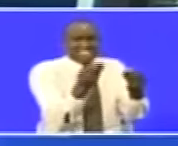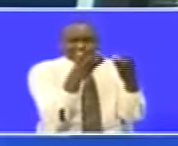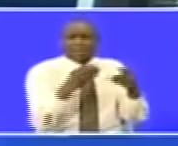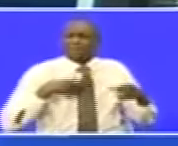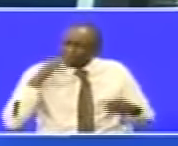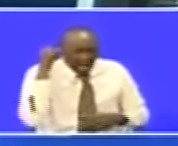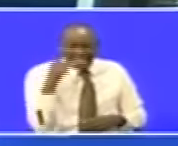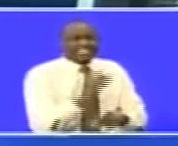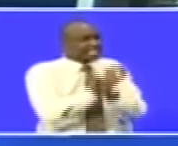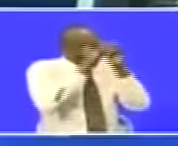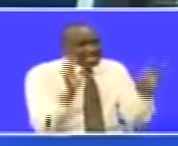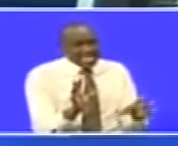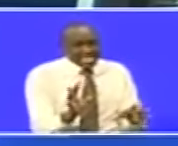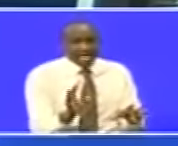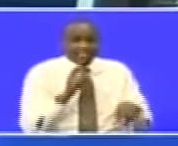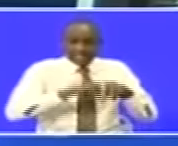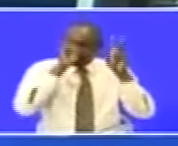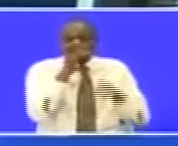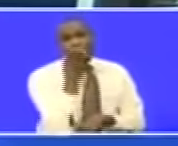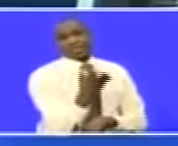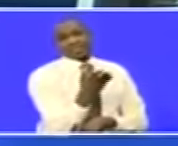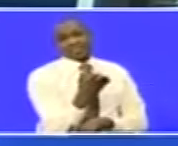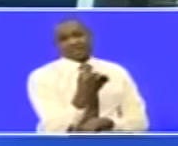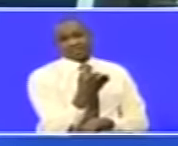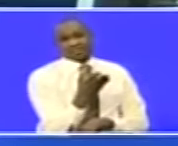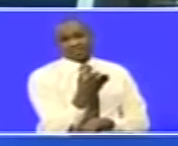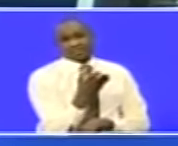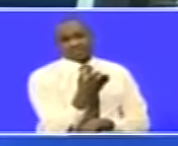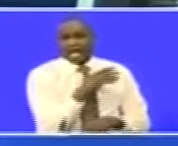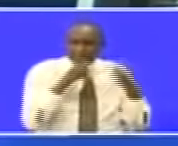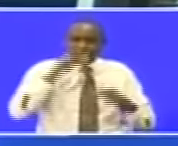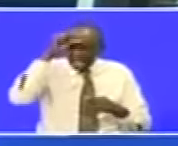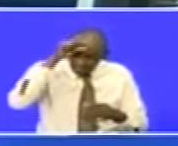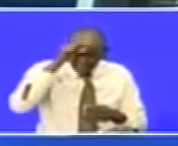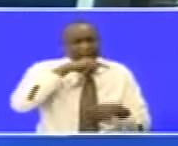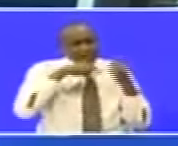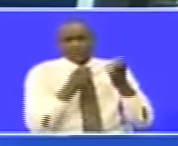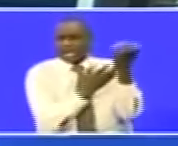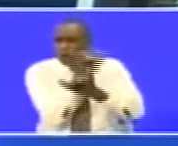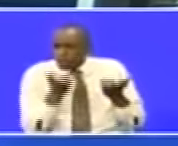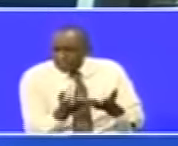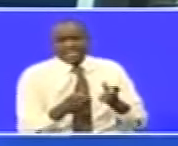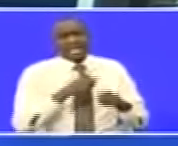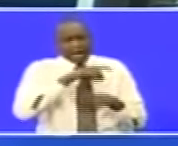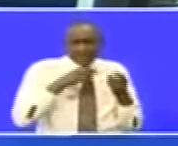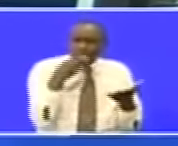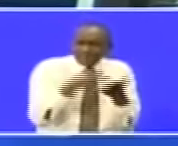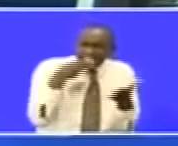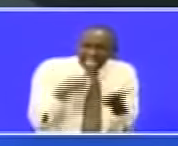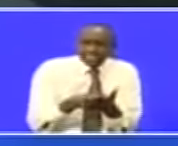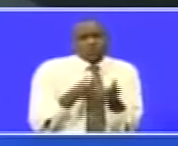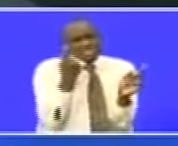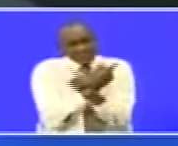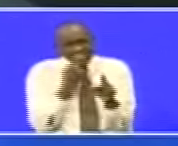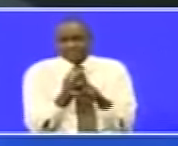it to understand matters of transparency, accountability, governance, the economy, and financial